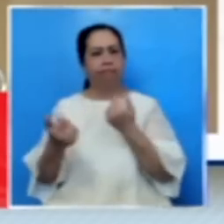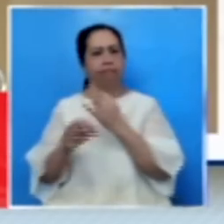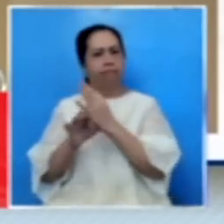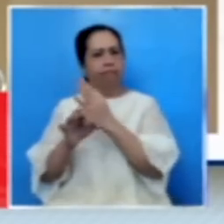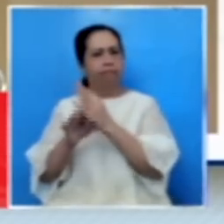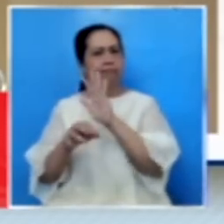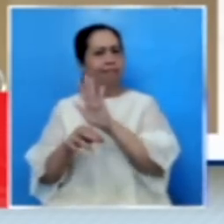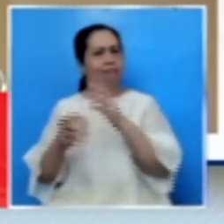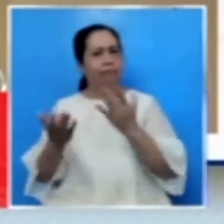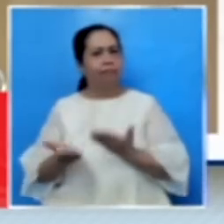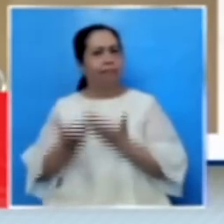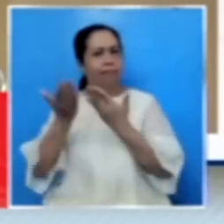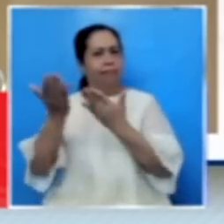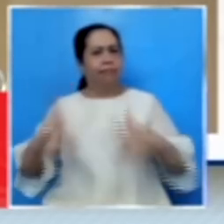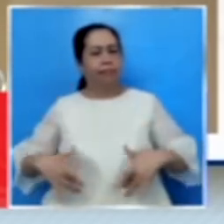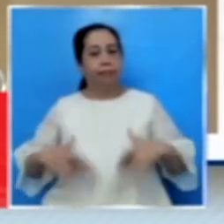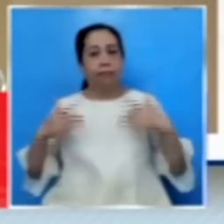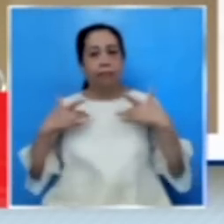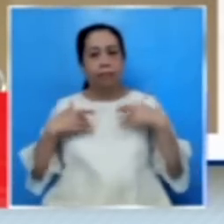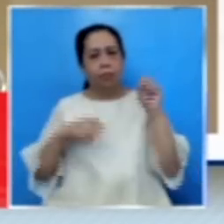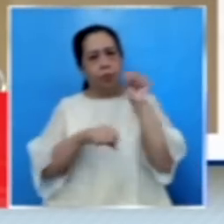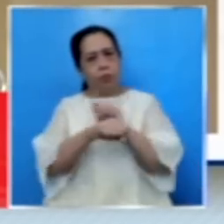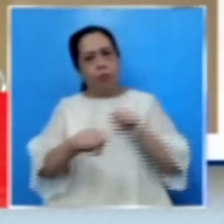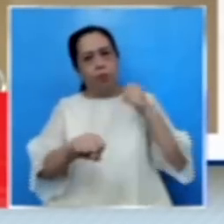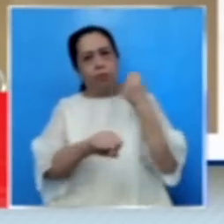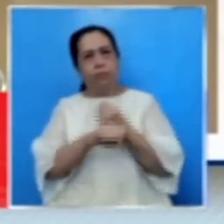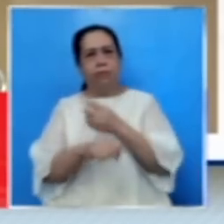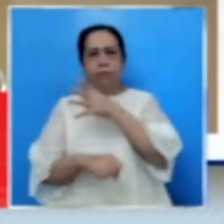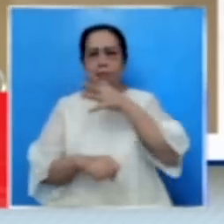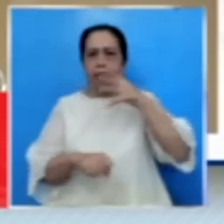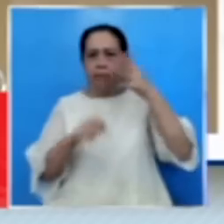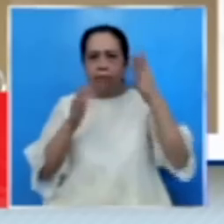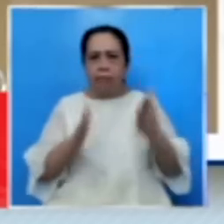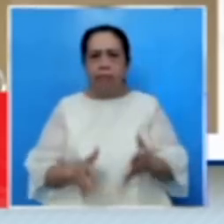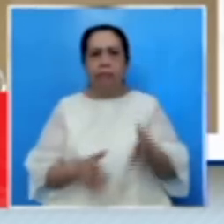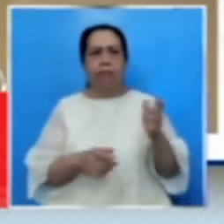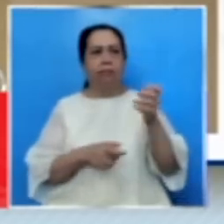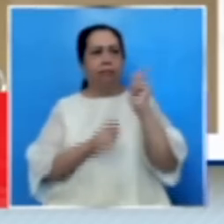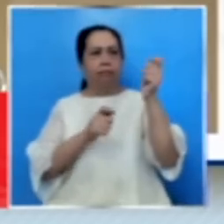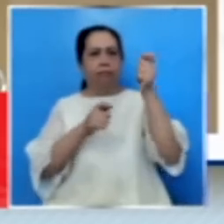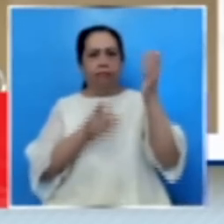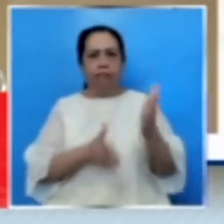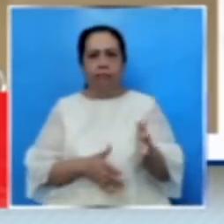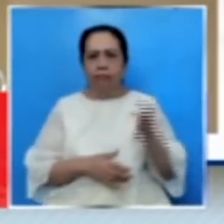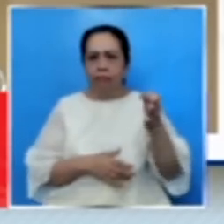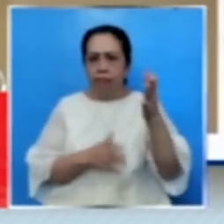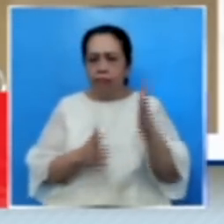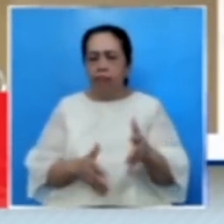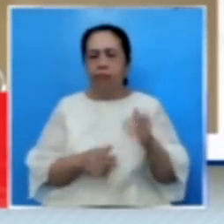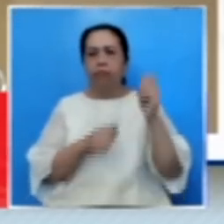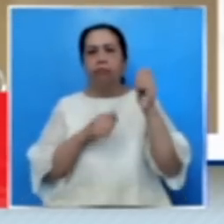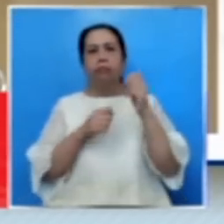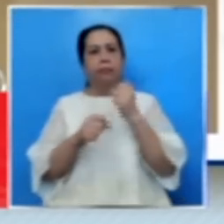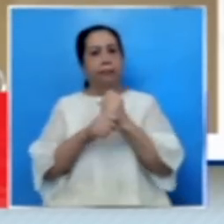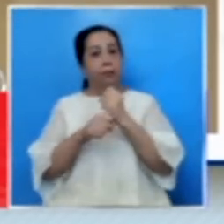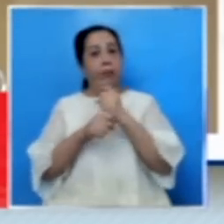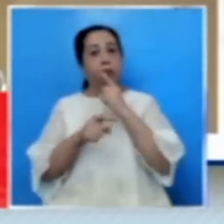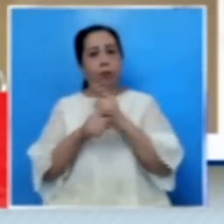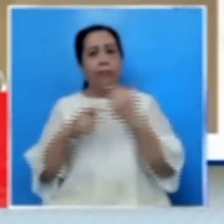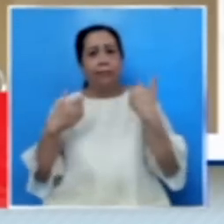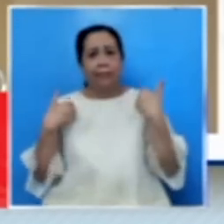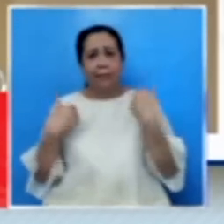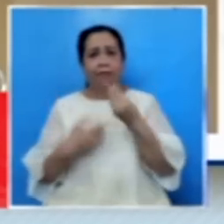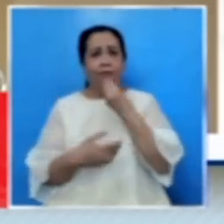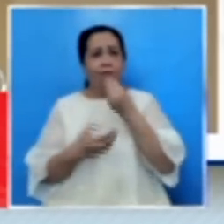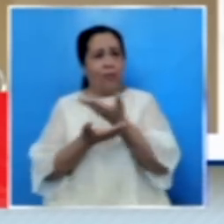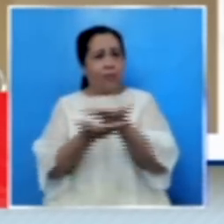lives as hardworking farmers and fisherfolk that ensure that there is food on